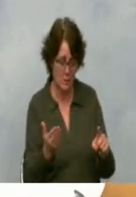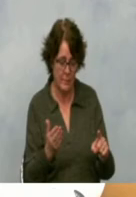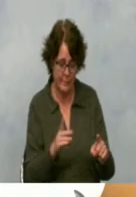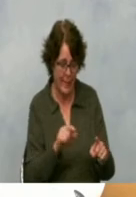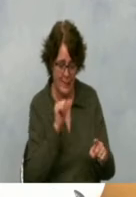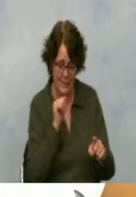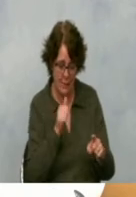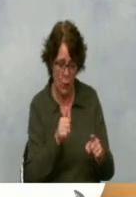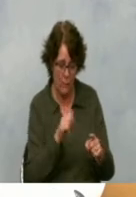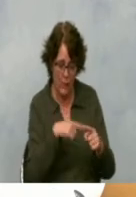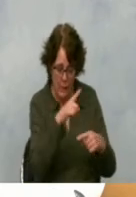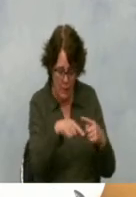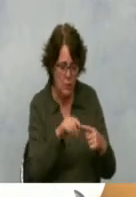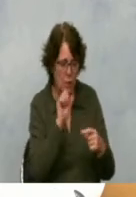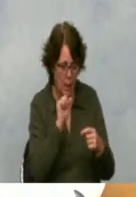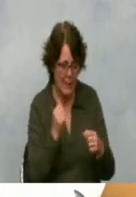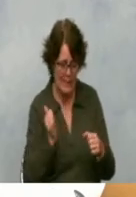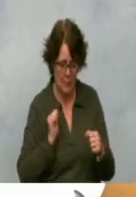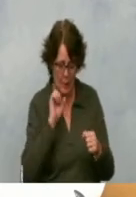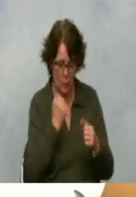that to come